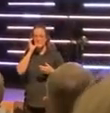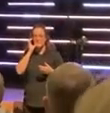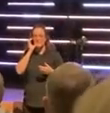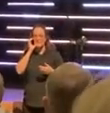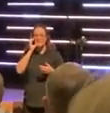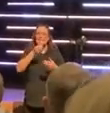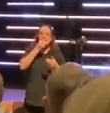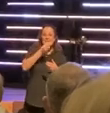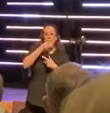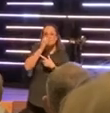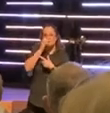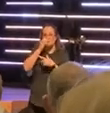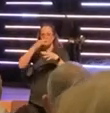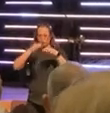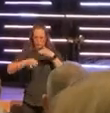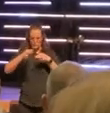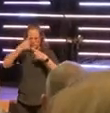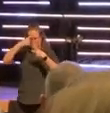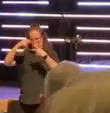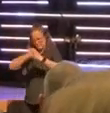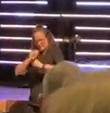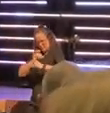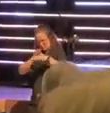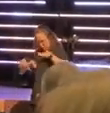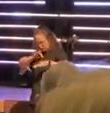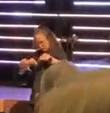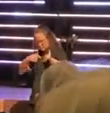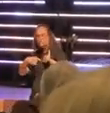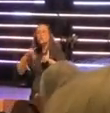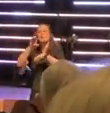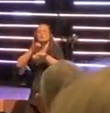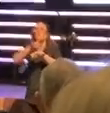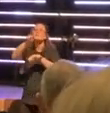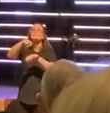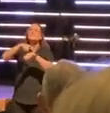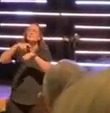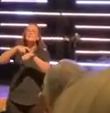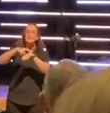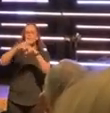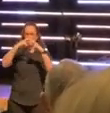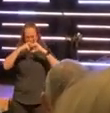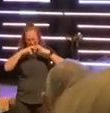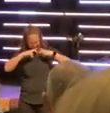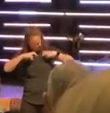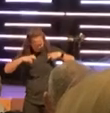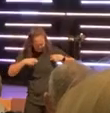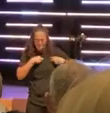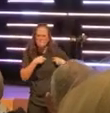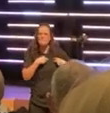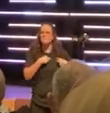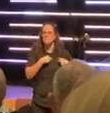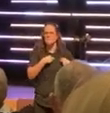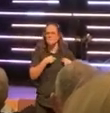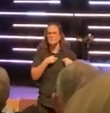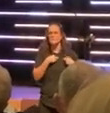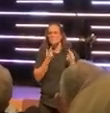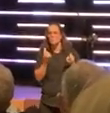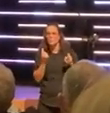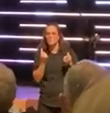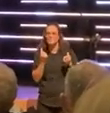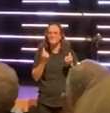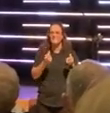eats and drinks judgment to himself." Church, this is a time of examination. Now what I would like to do is I will